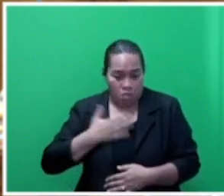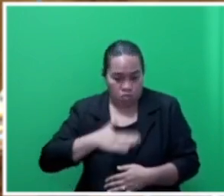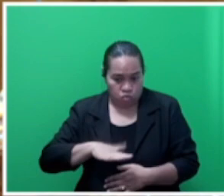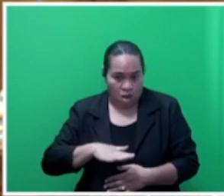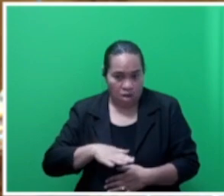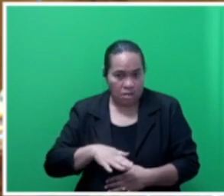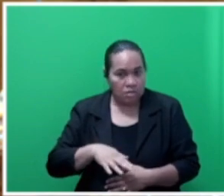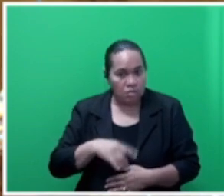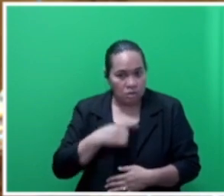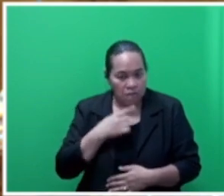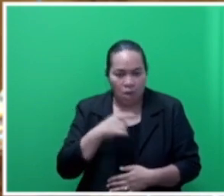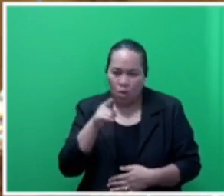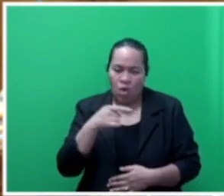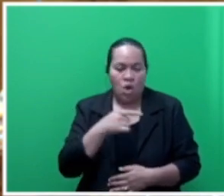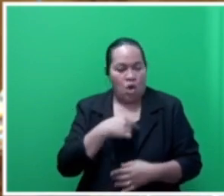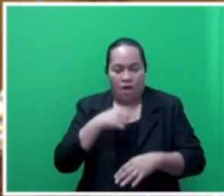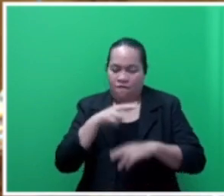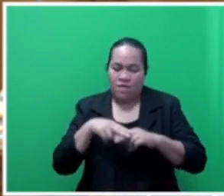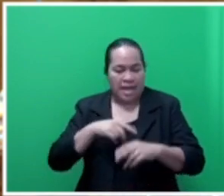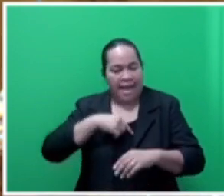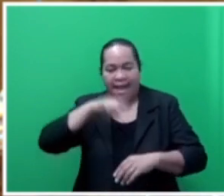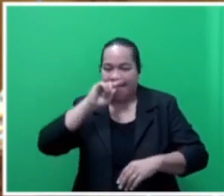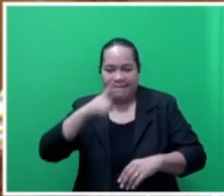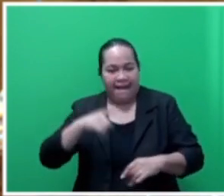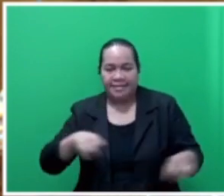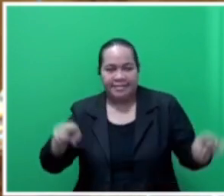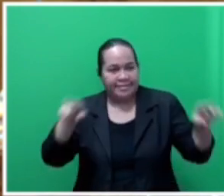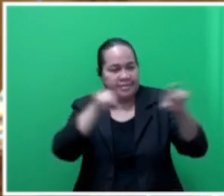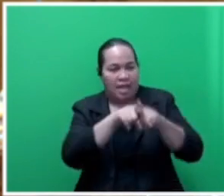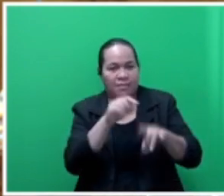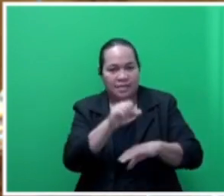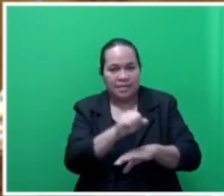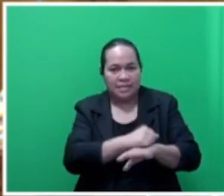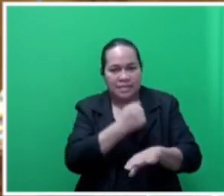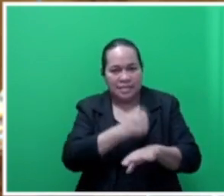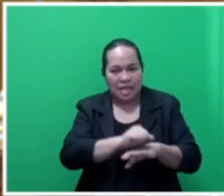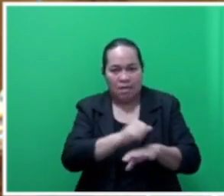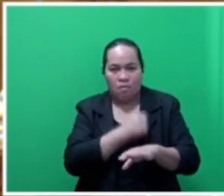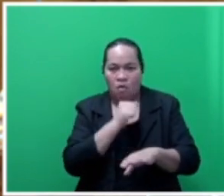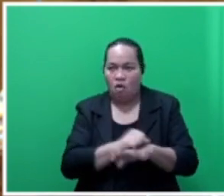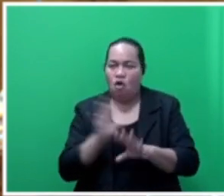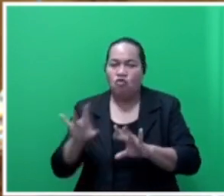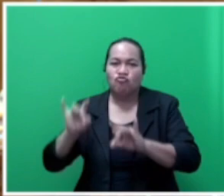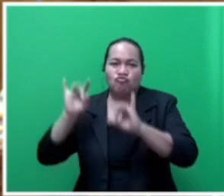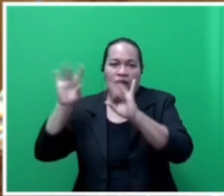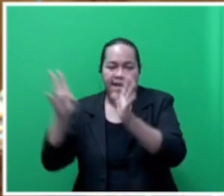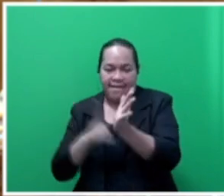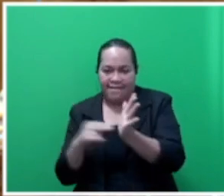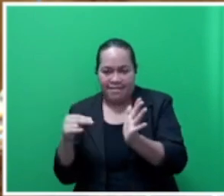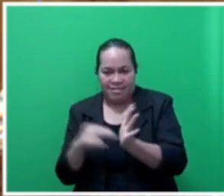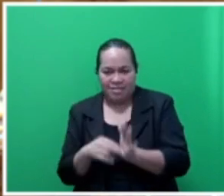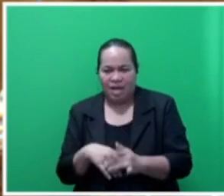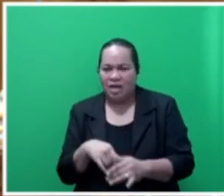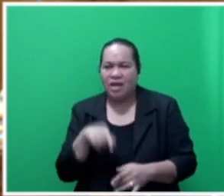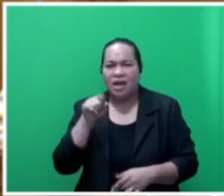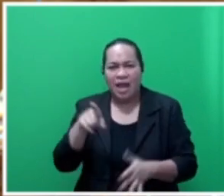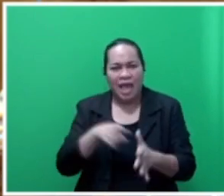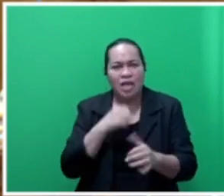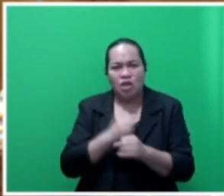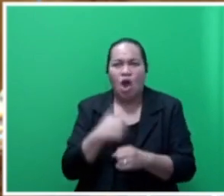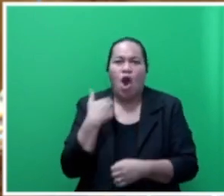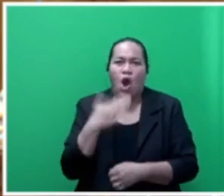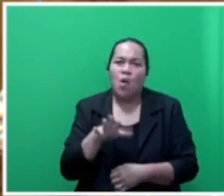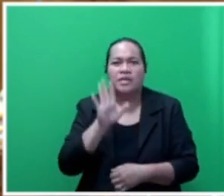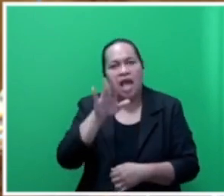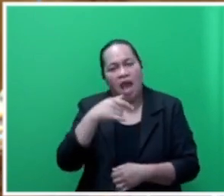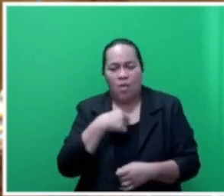never be the same as Singapore or better than Australia and New Zealand, as usually championed by the Honourable Minister for Economy. The